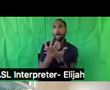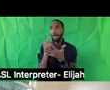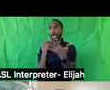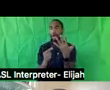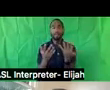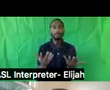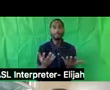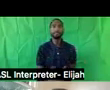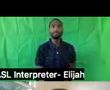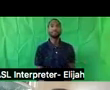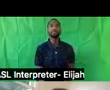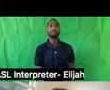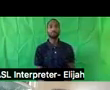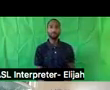moment.